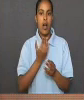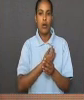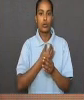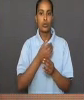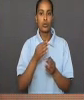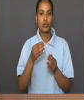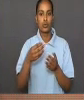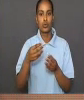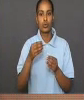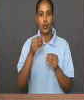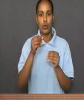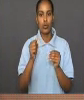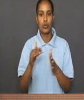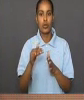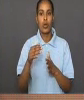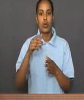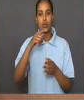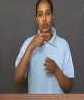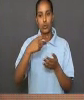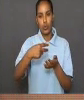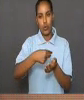solute glucose is